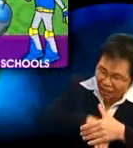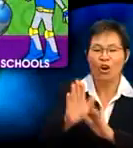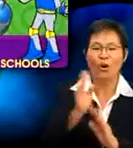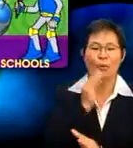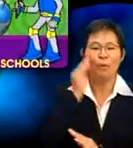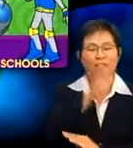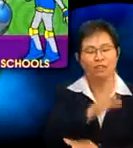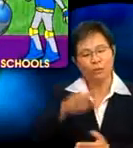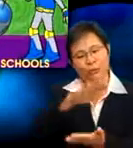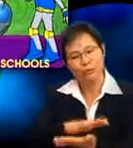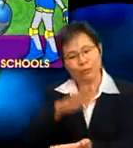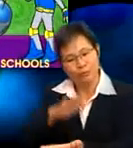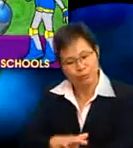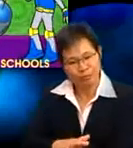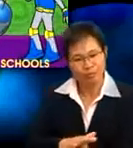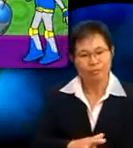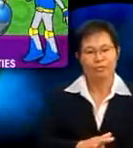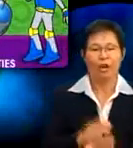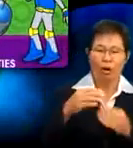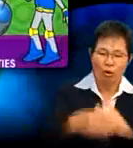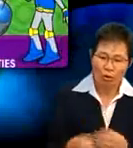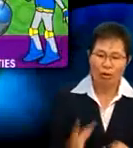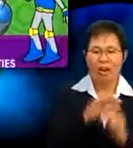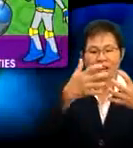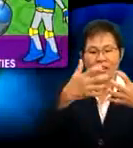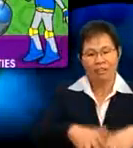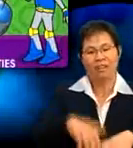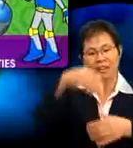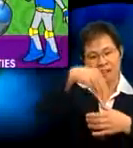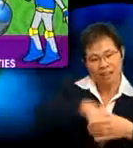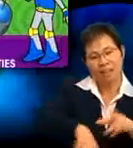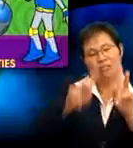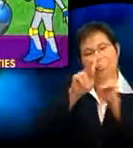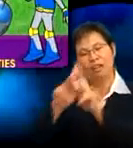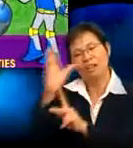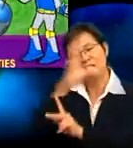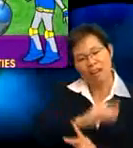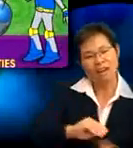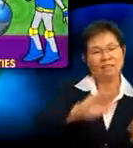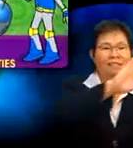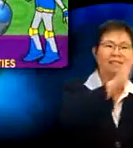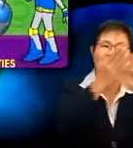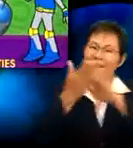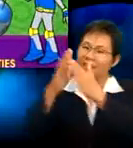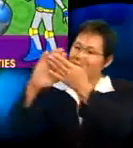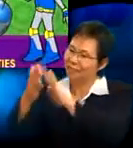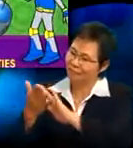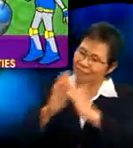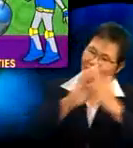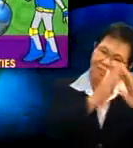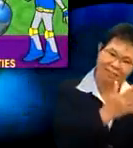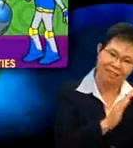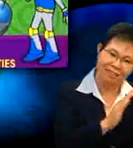Electricity in your homes and schools, offices and factories, in villages